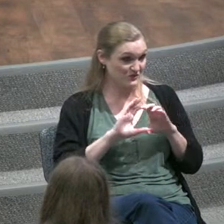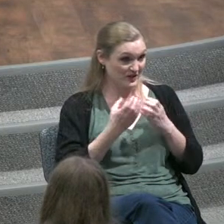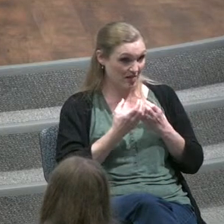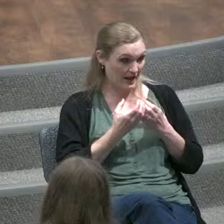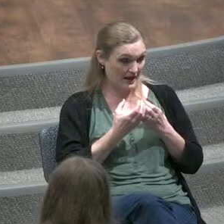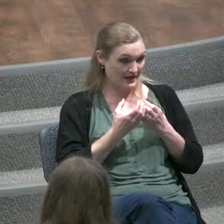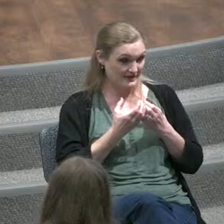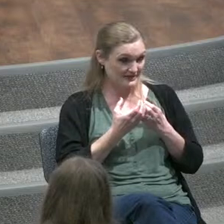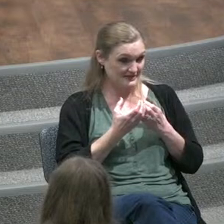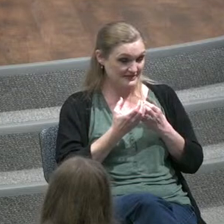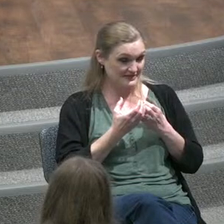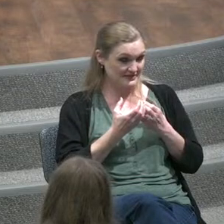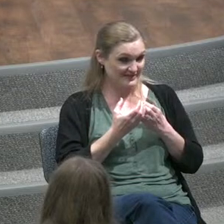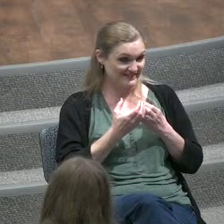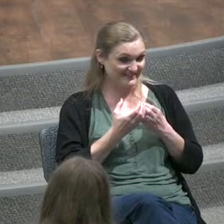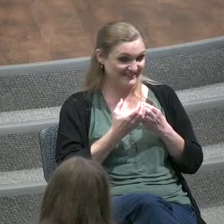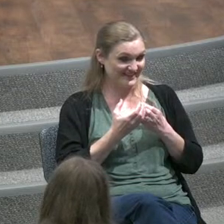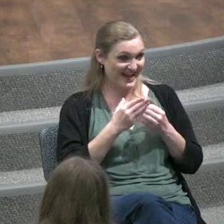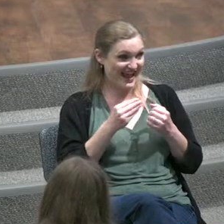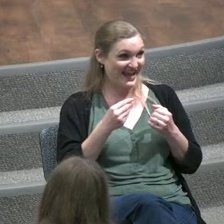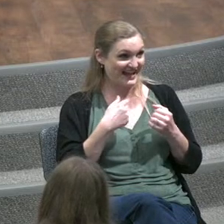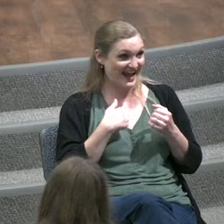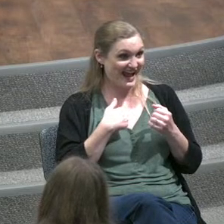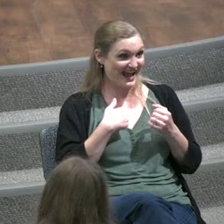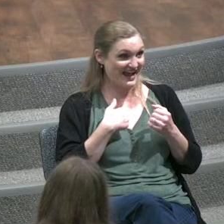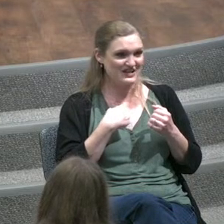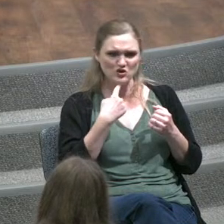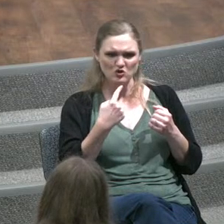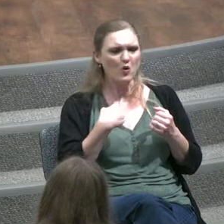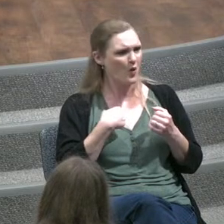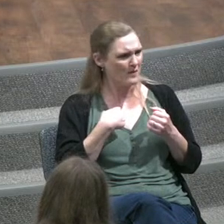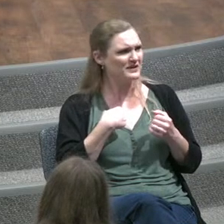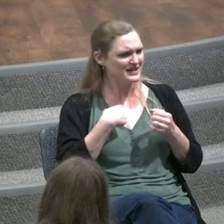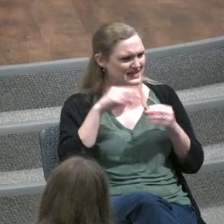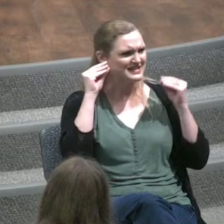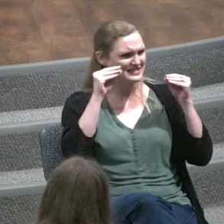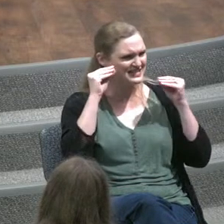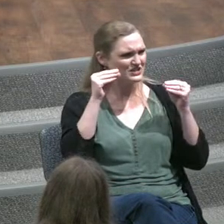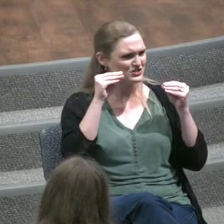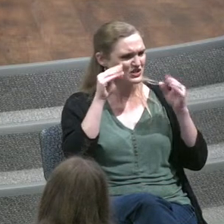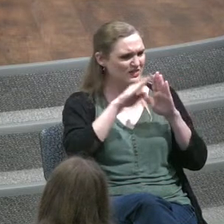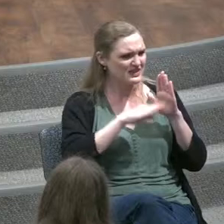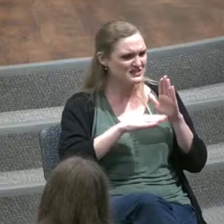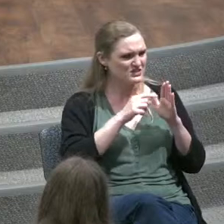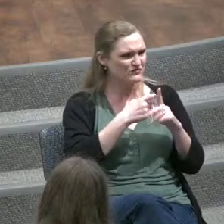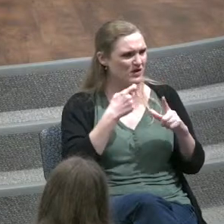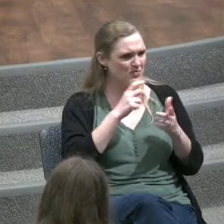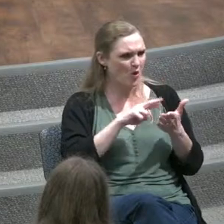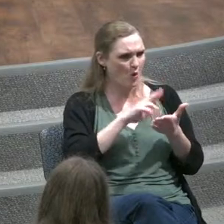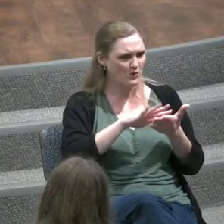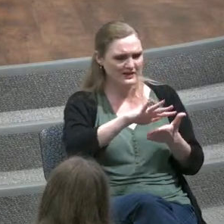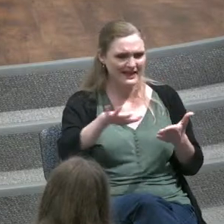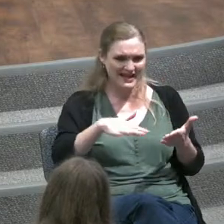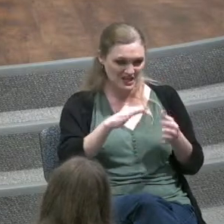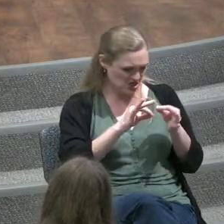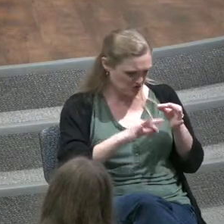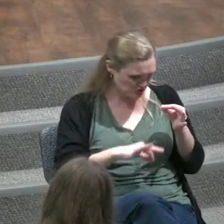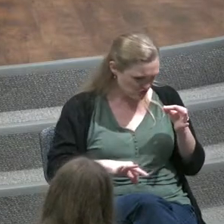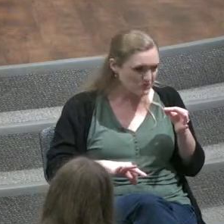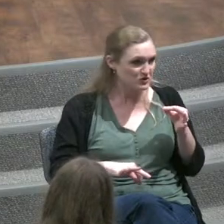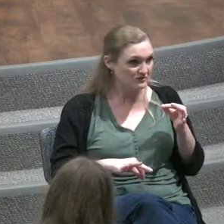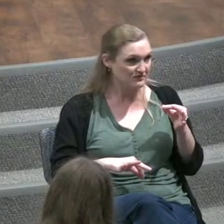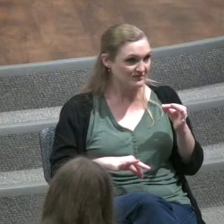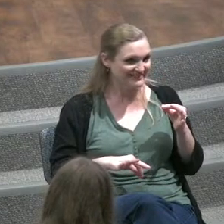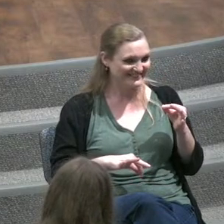of the class. And I told him I wanted to teach lessons from the Holy Land, and here's the description of the class.